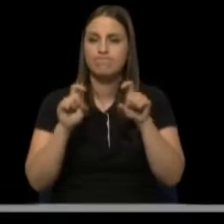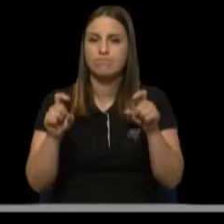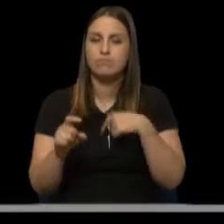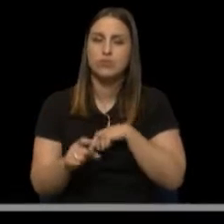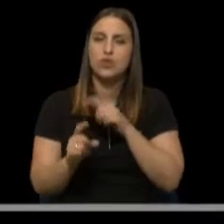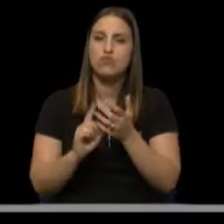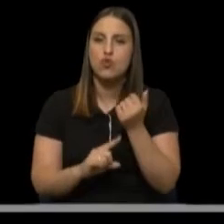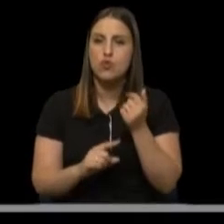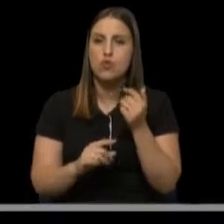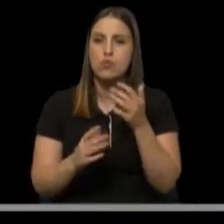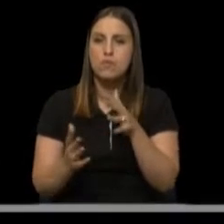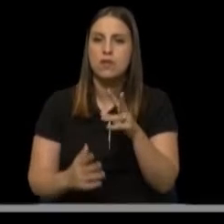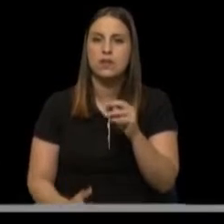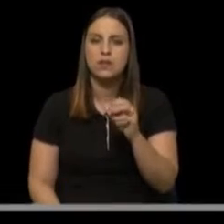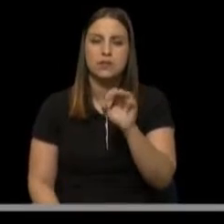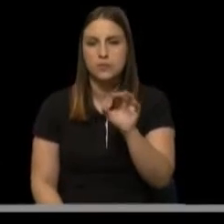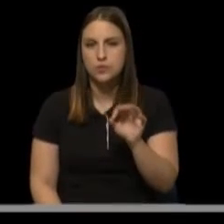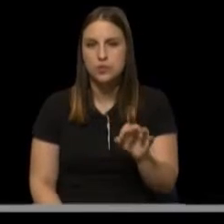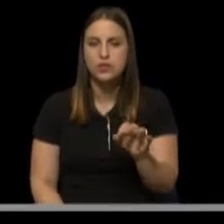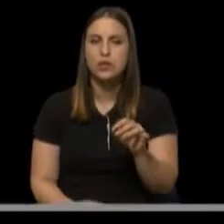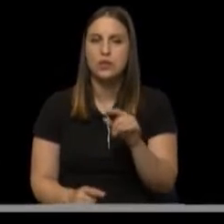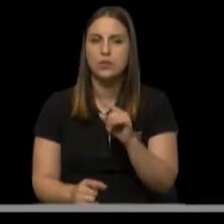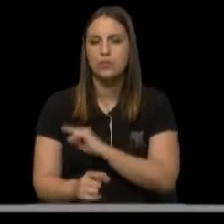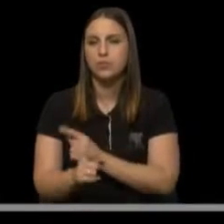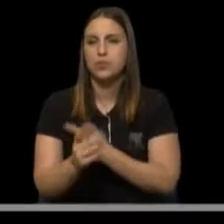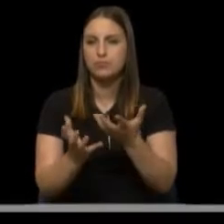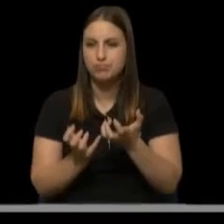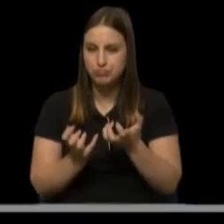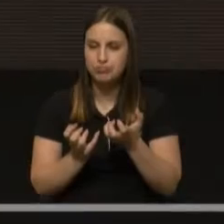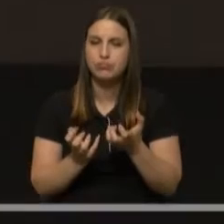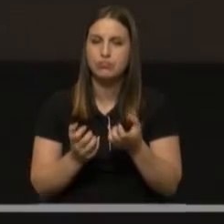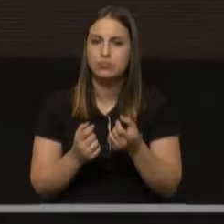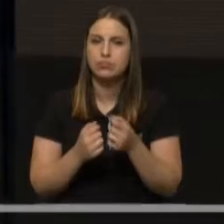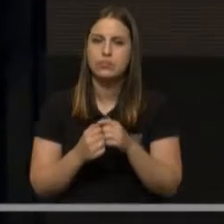provide more than 30% of the power consumption of the site itself.